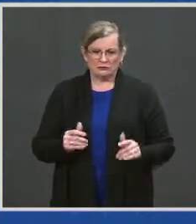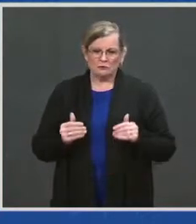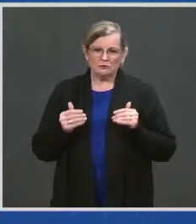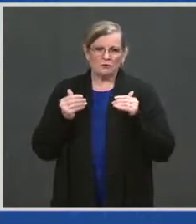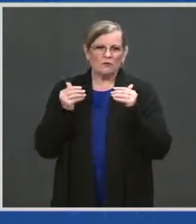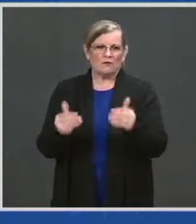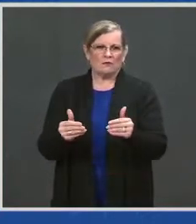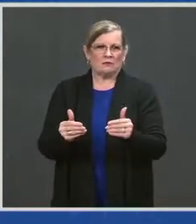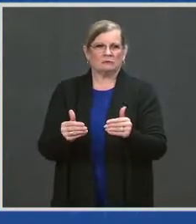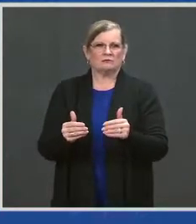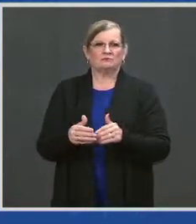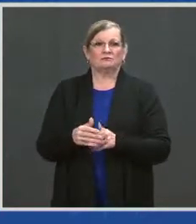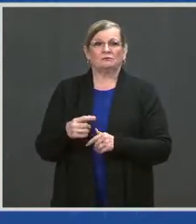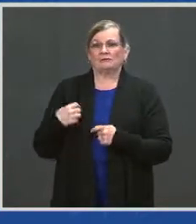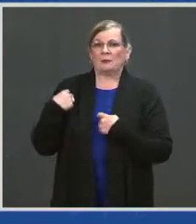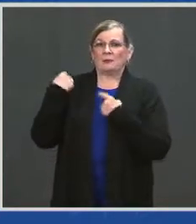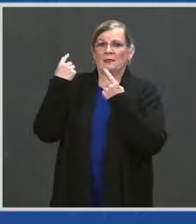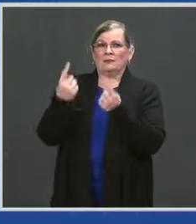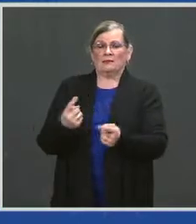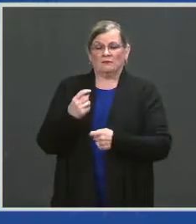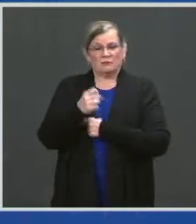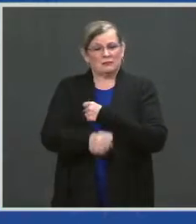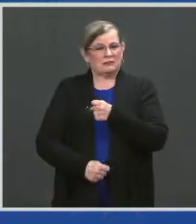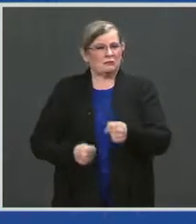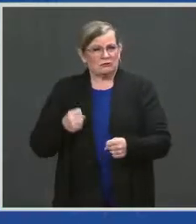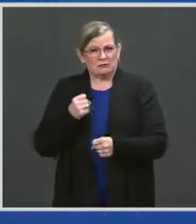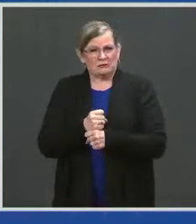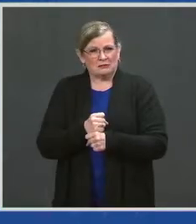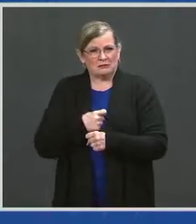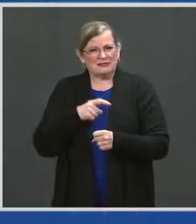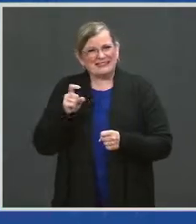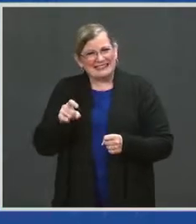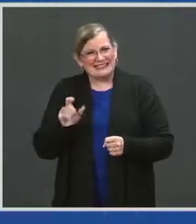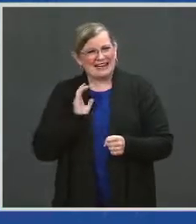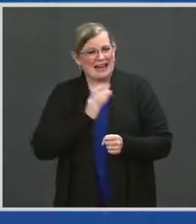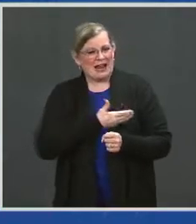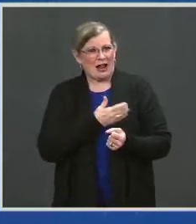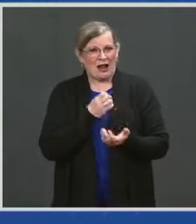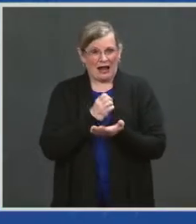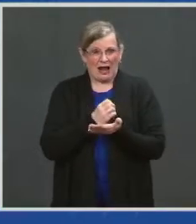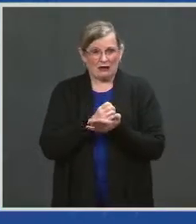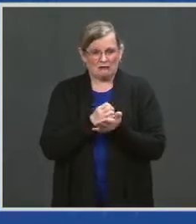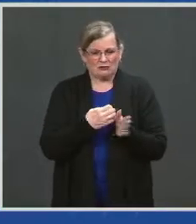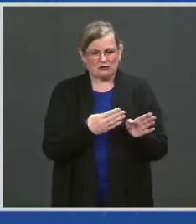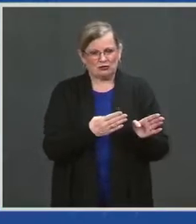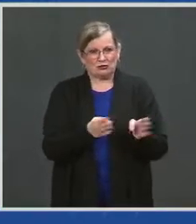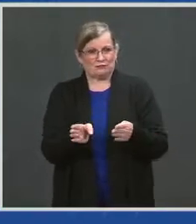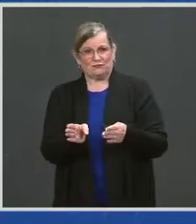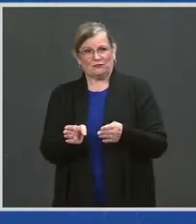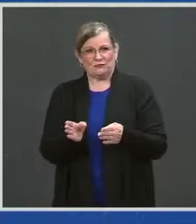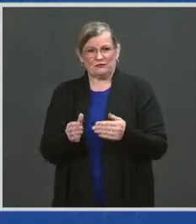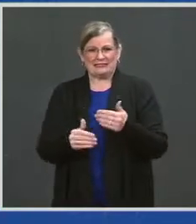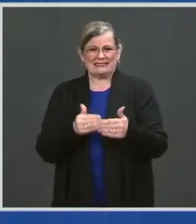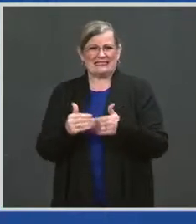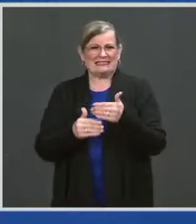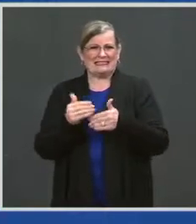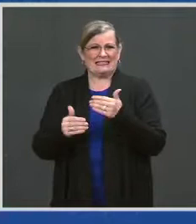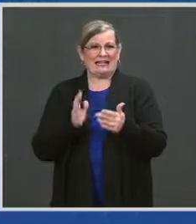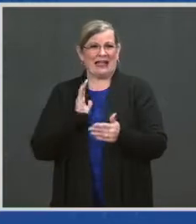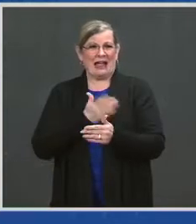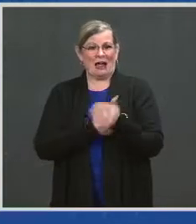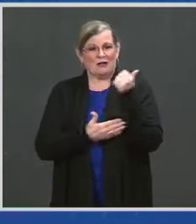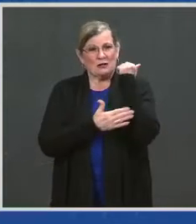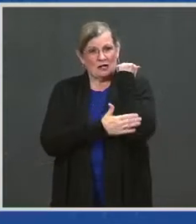been promised that after our leaders would take our country and make it more competitive for decades. I've made my plan to address this